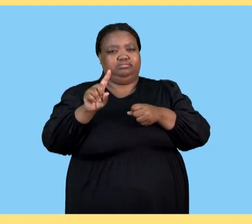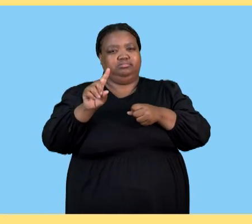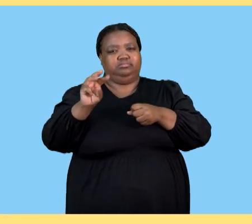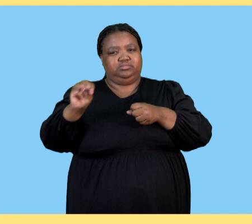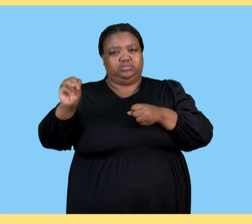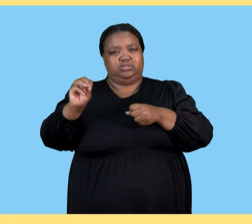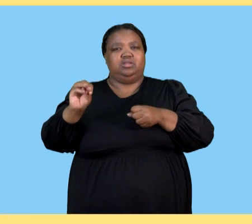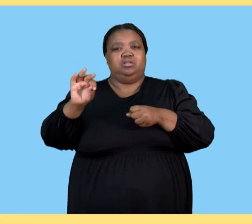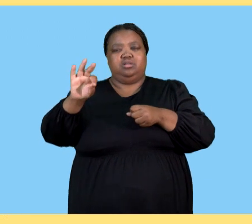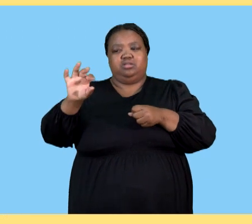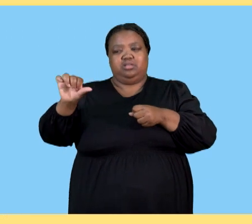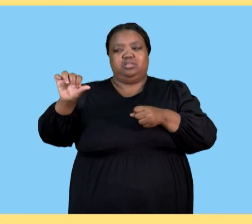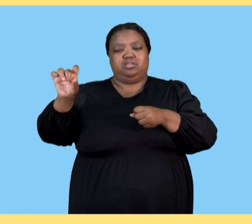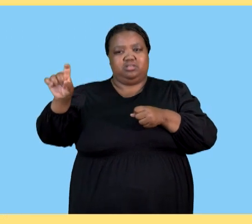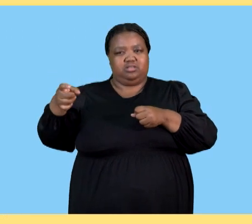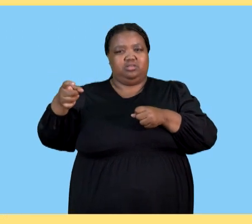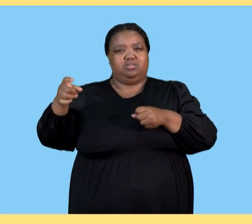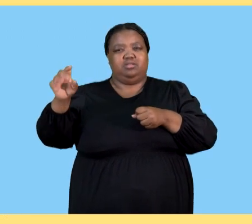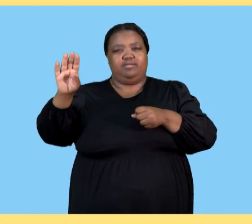1,036,470,